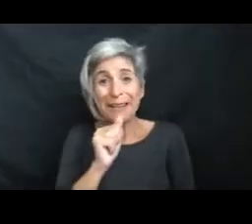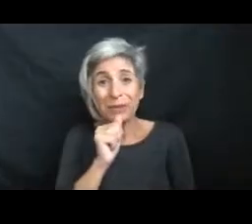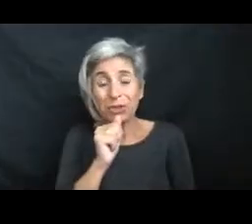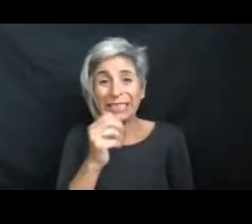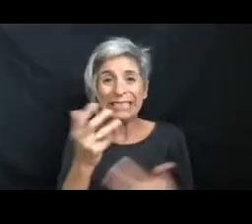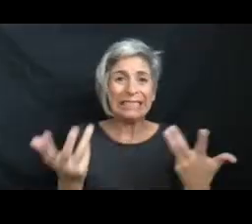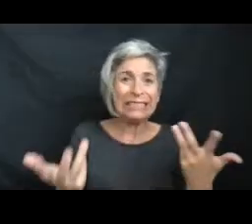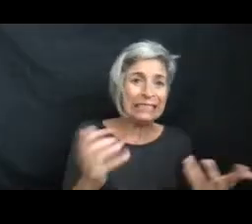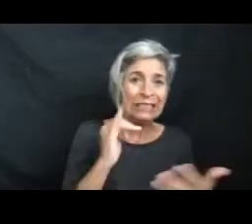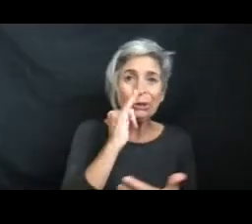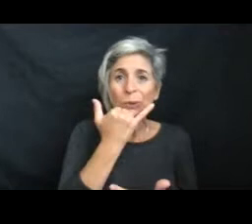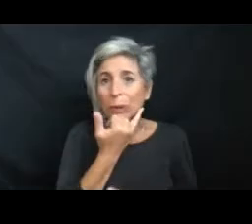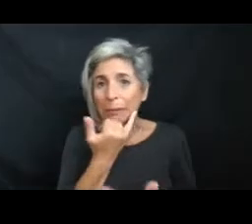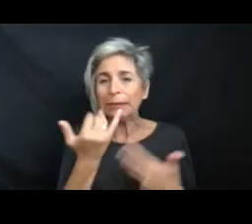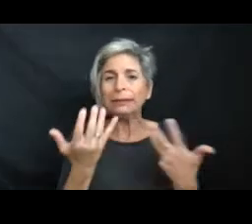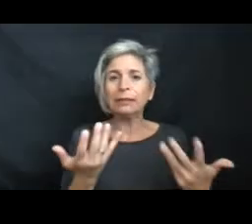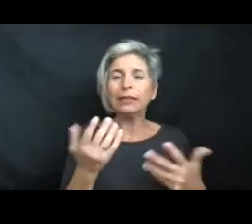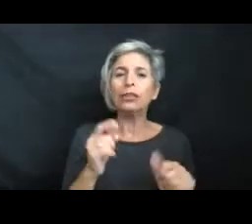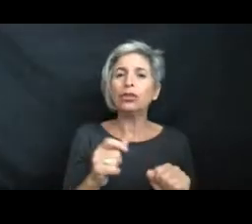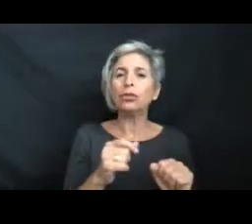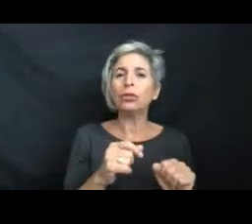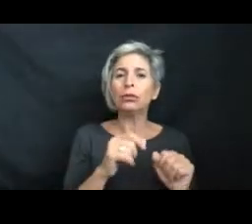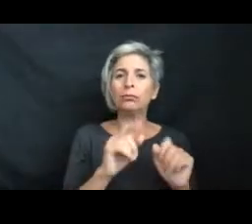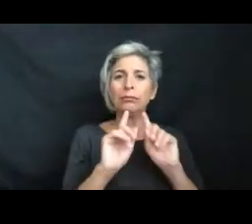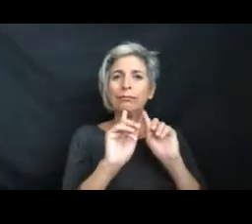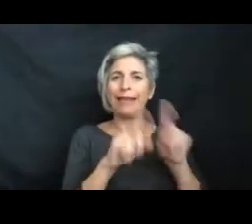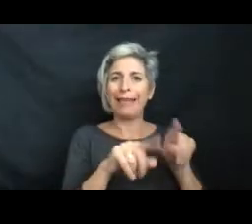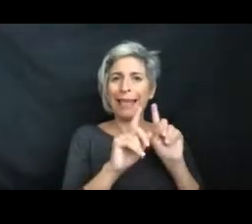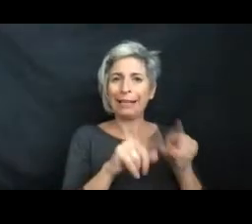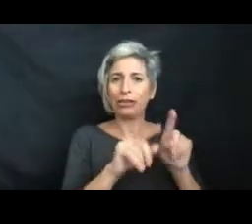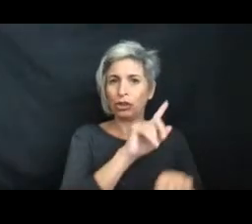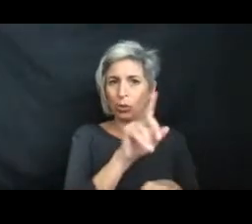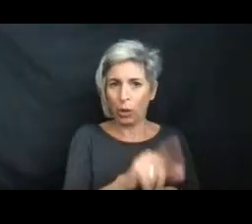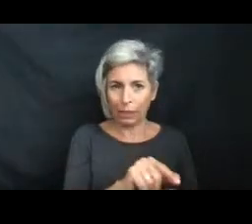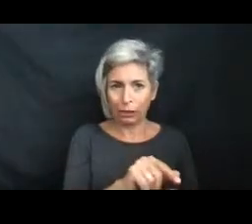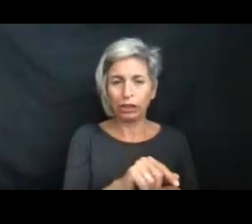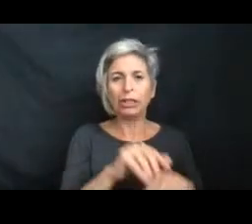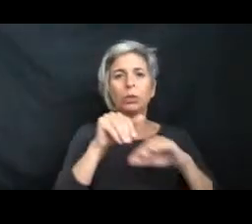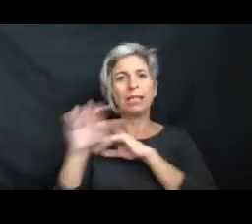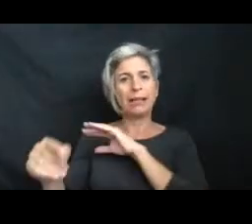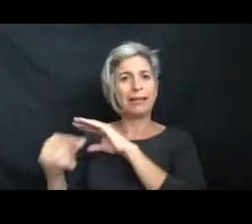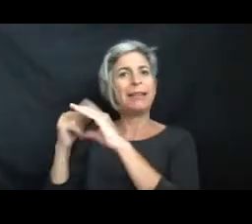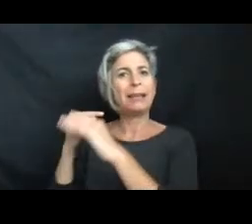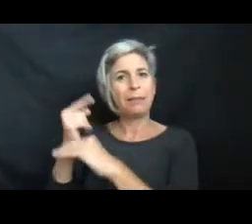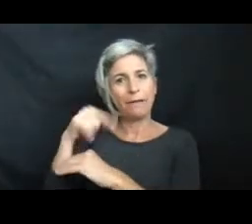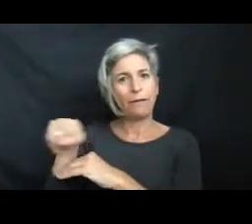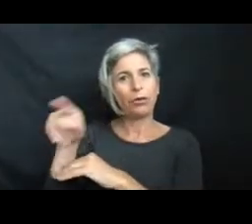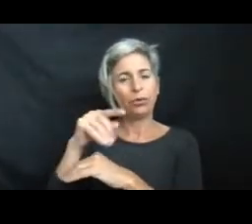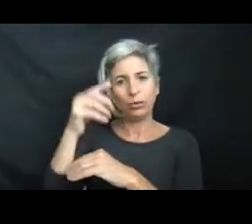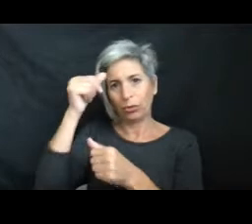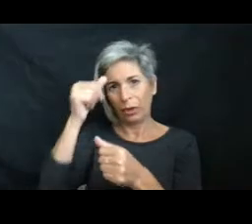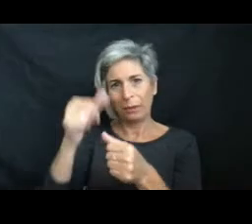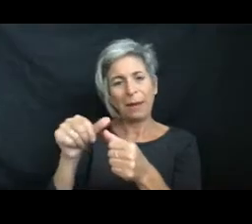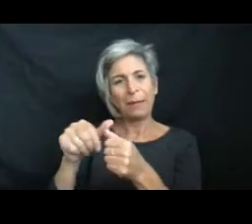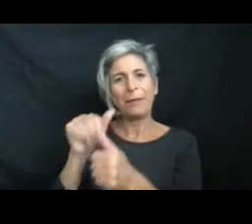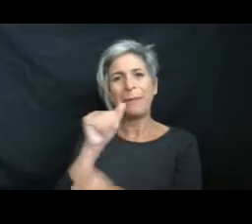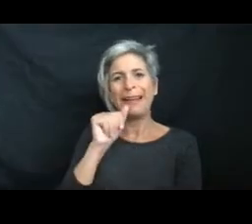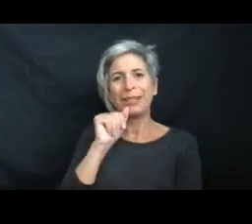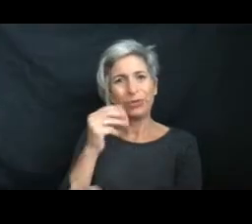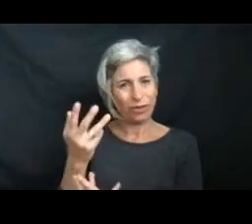you forgot it, you're prompted to answer some questions, and so then it sends you an email to the email that